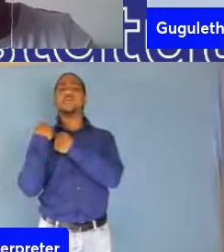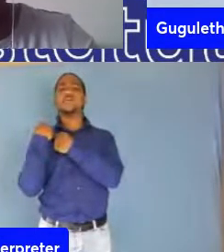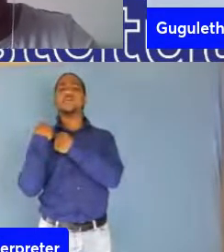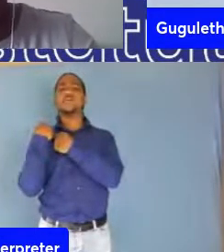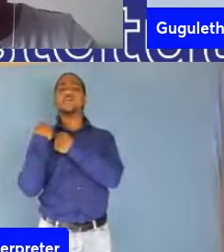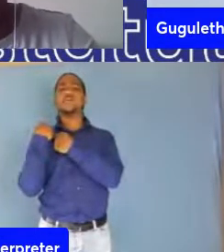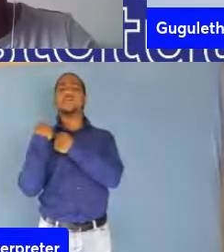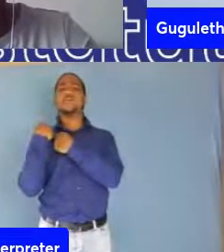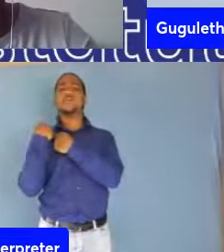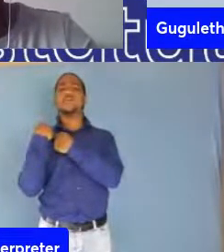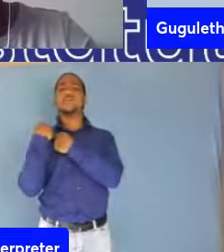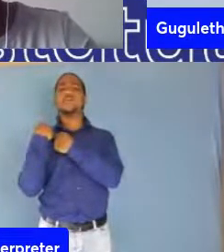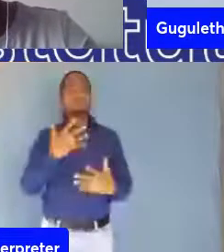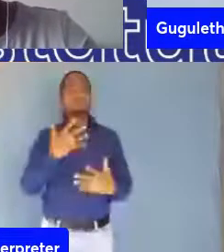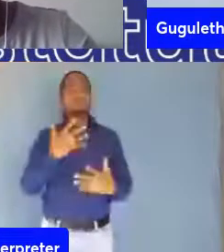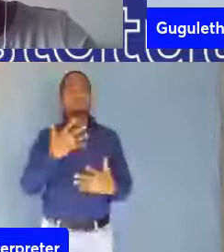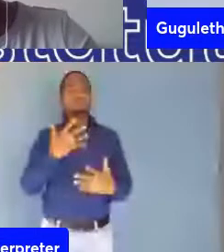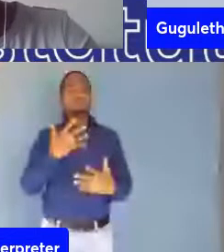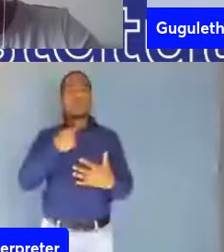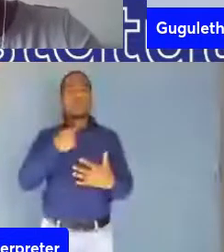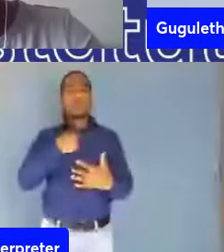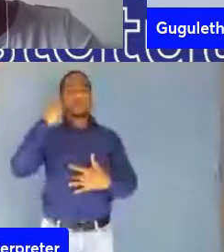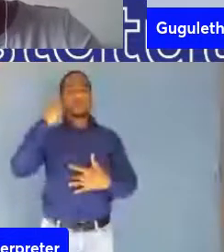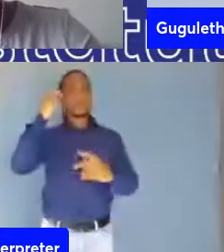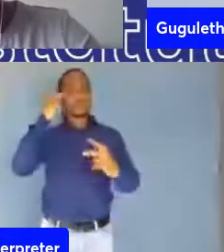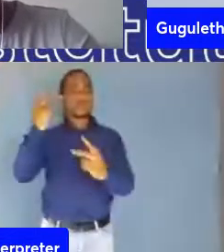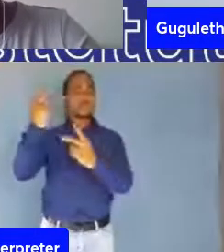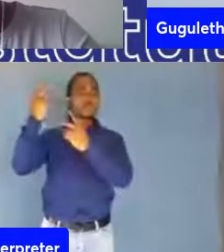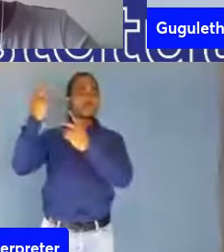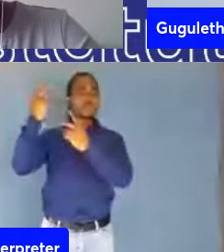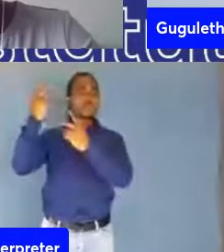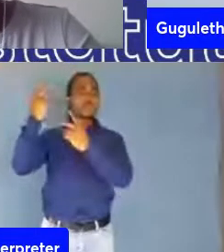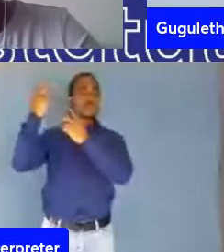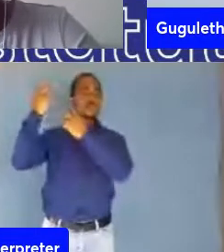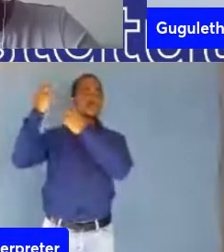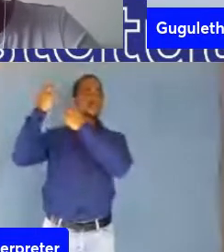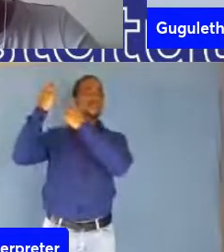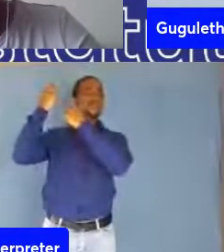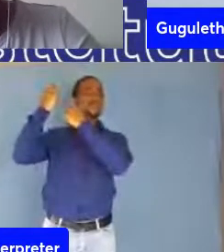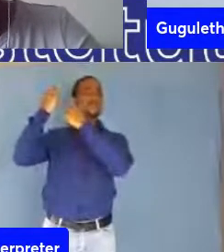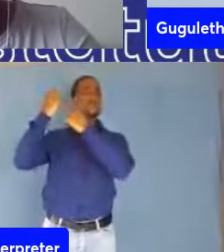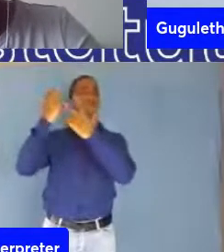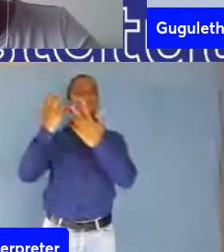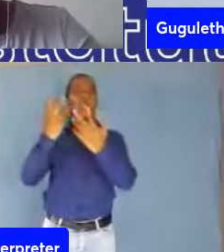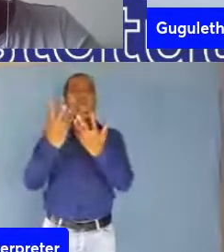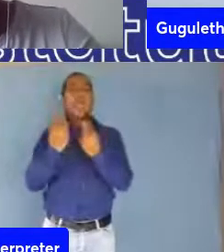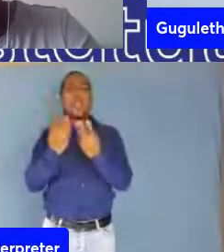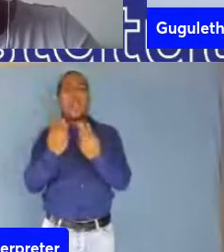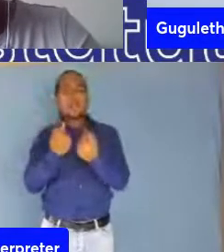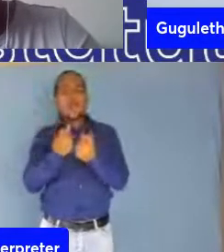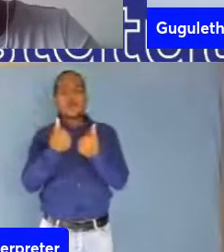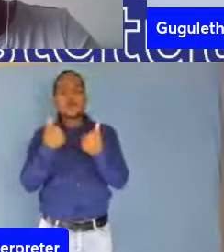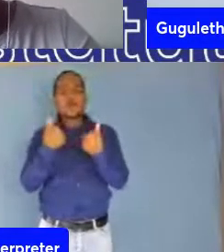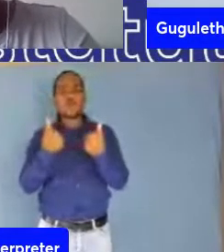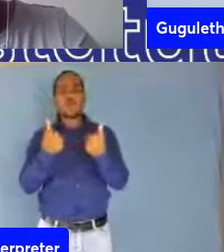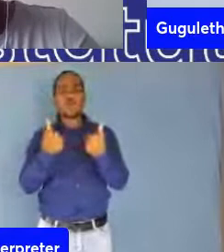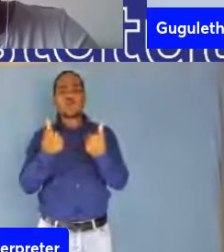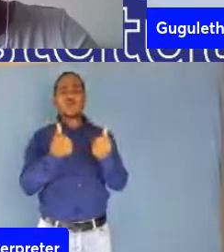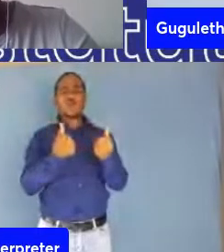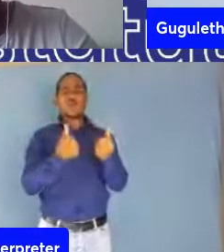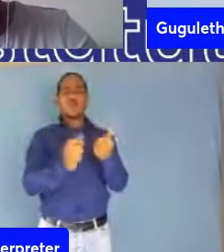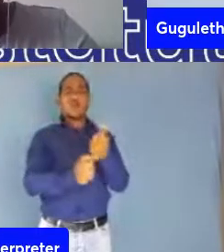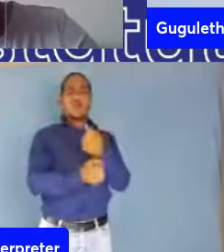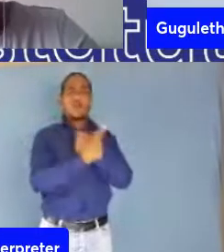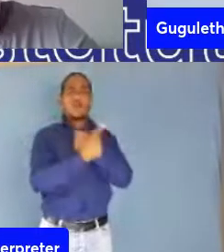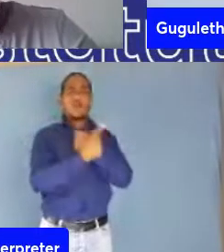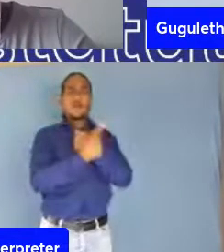of a number, maybe few incidences where I also myself now am thinking in